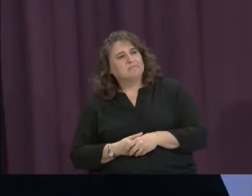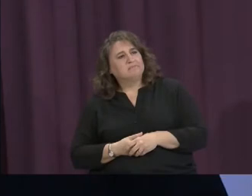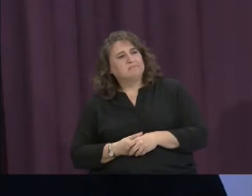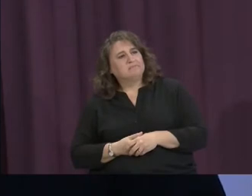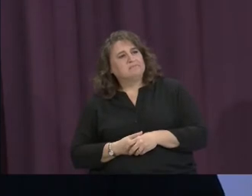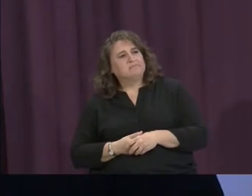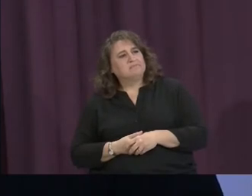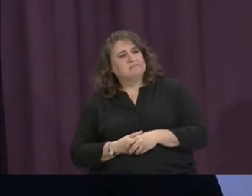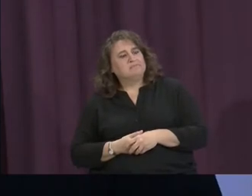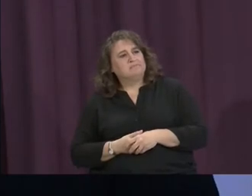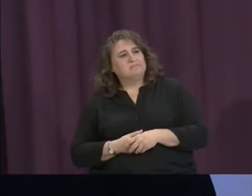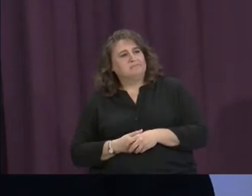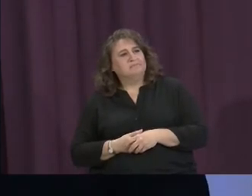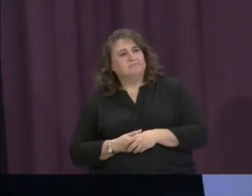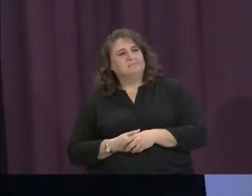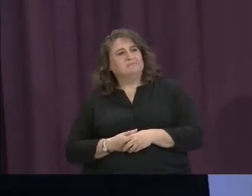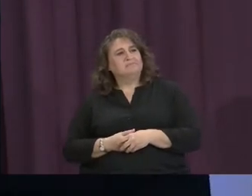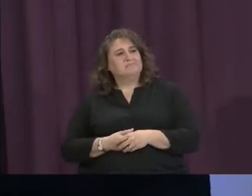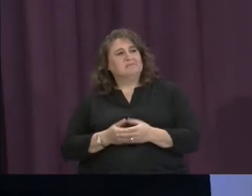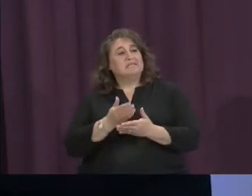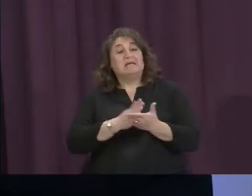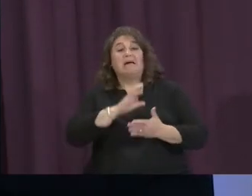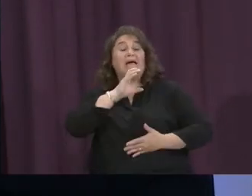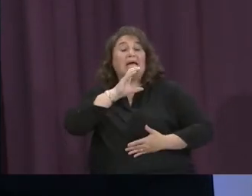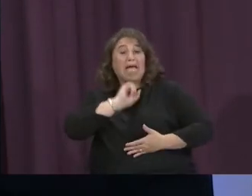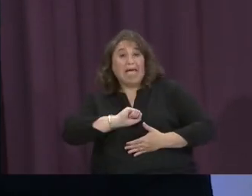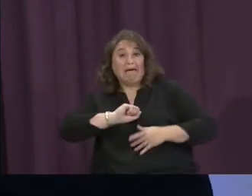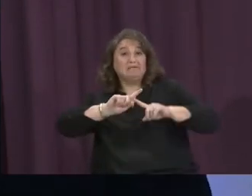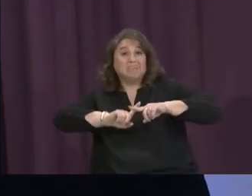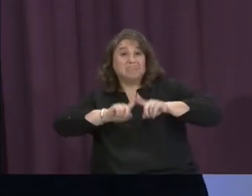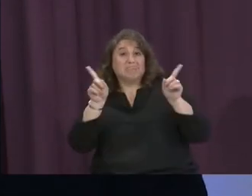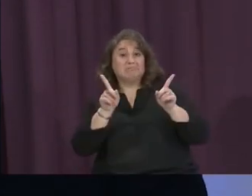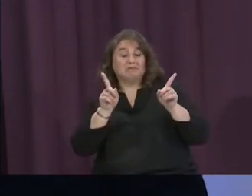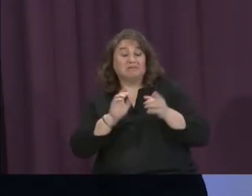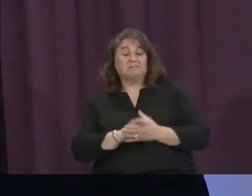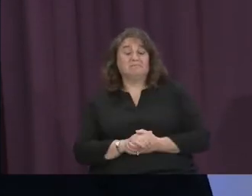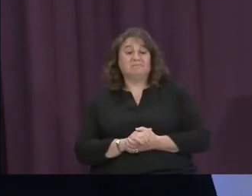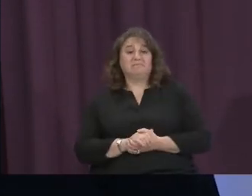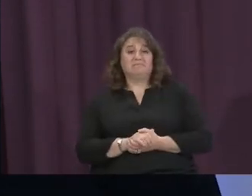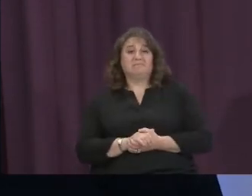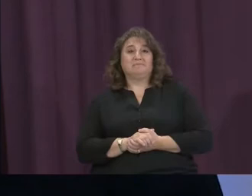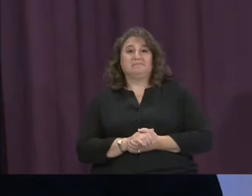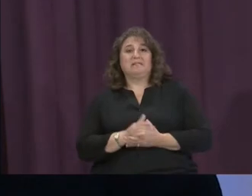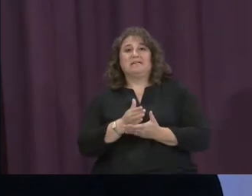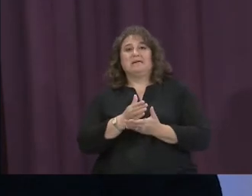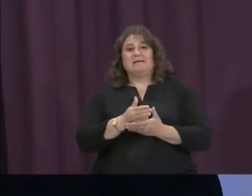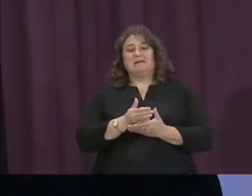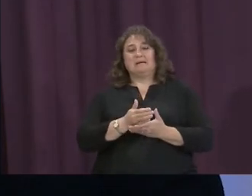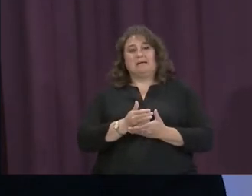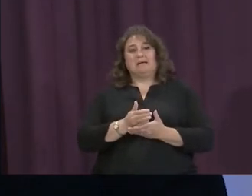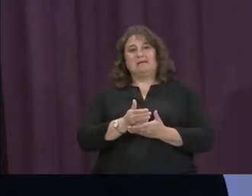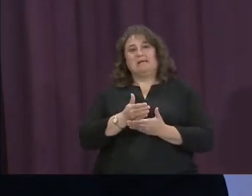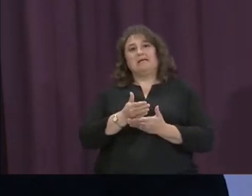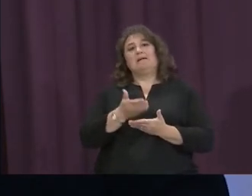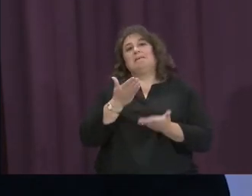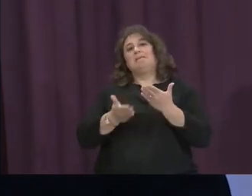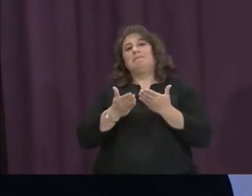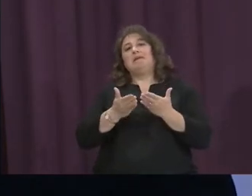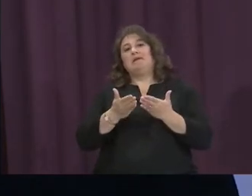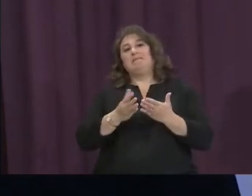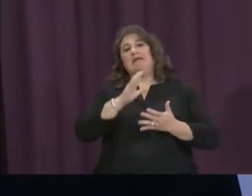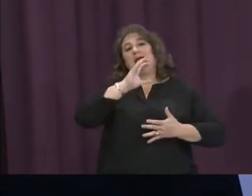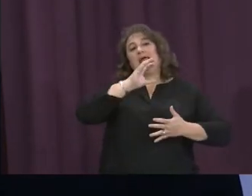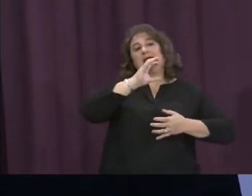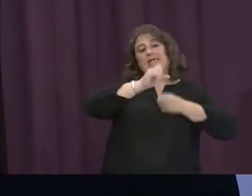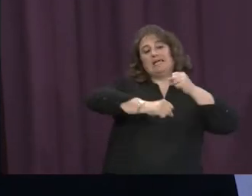And some of us, age is a difference, right? Uh-huh. So, and some of us can be older, but they can be young at heart. You know, some